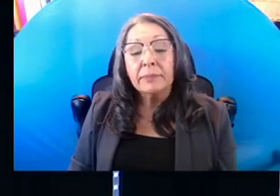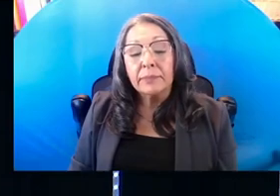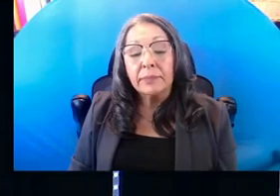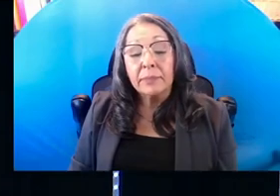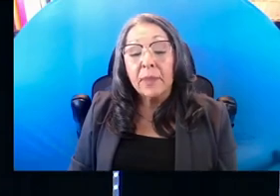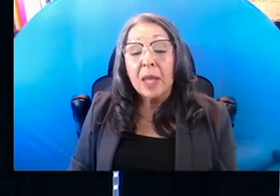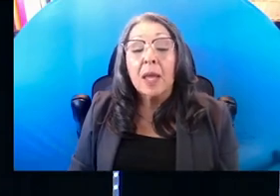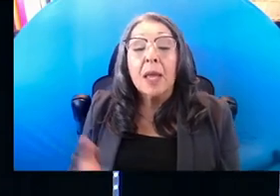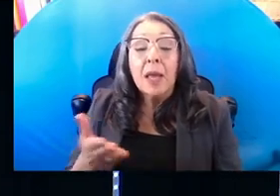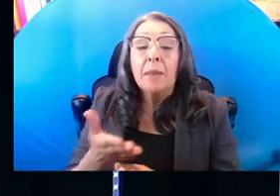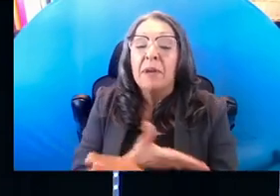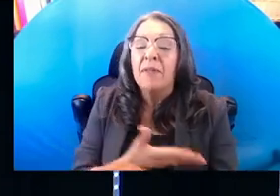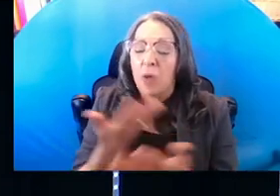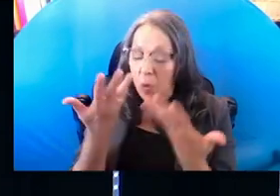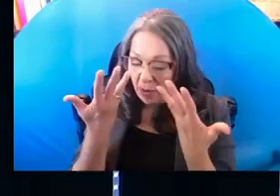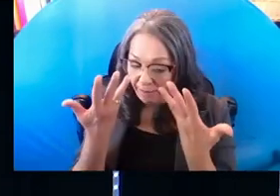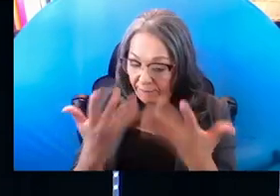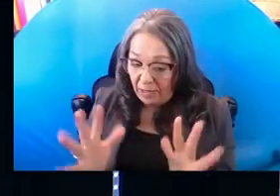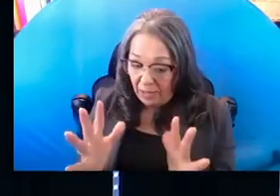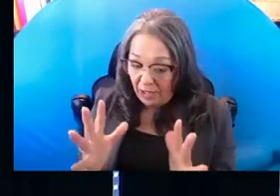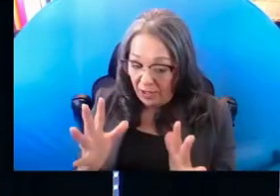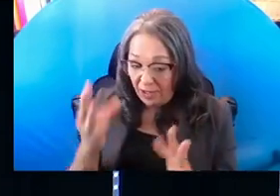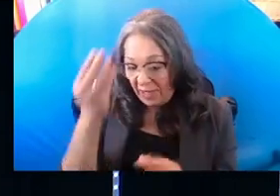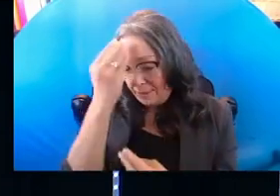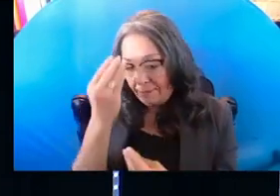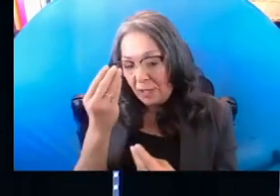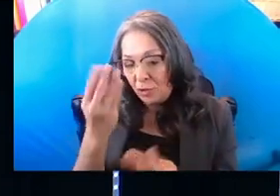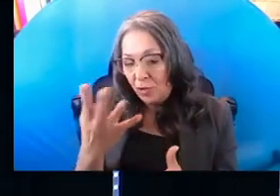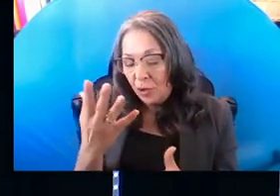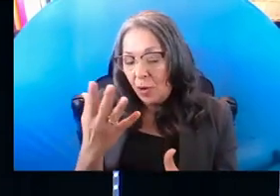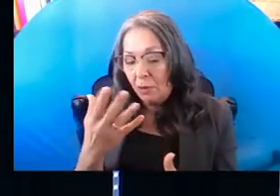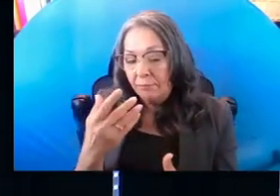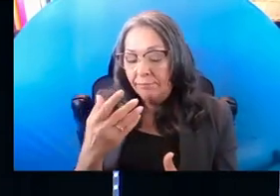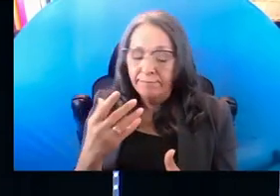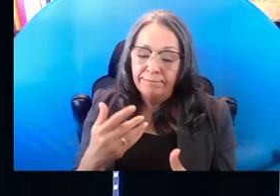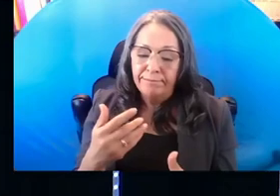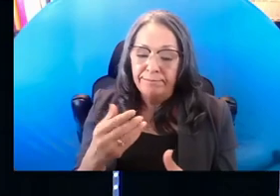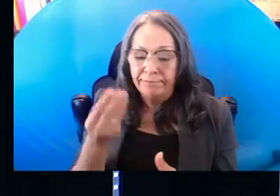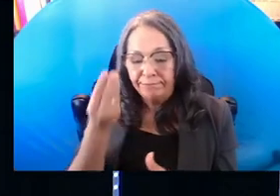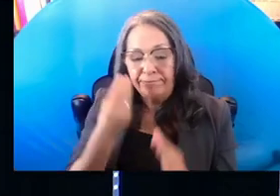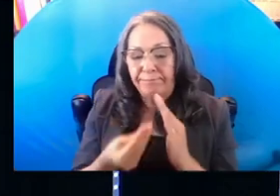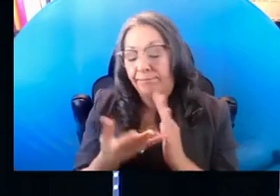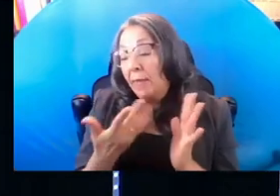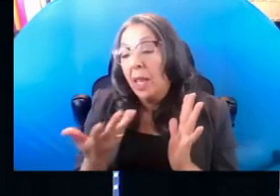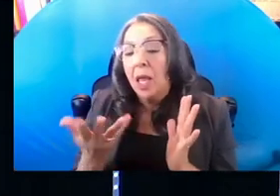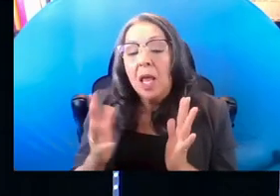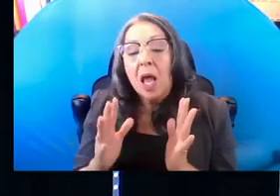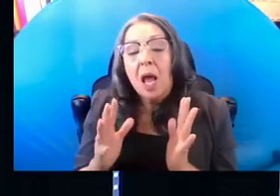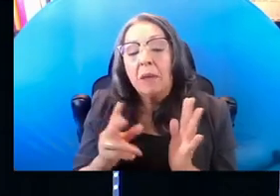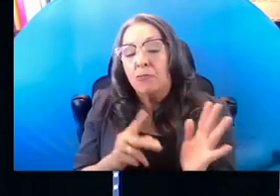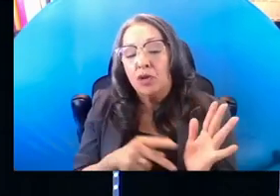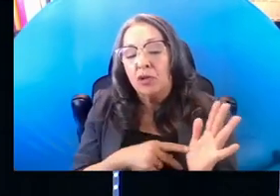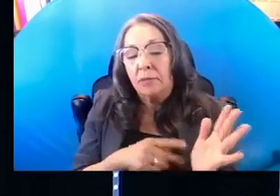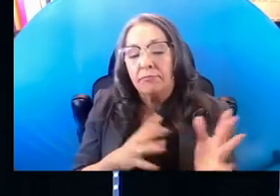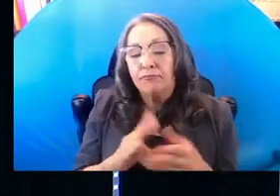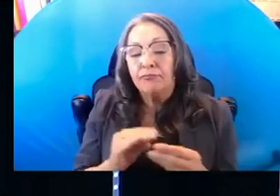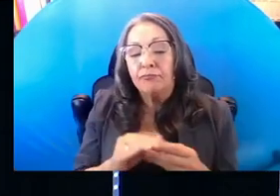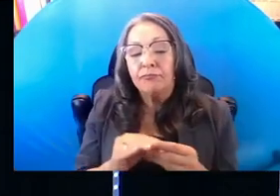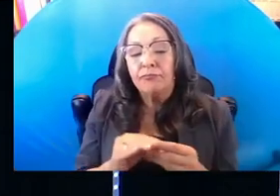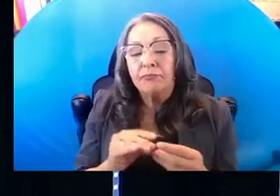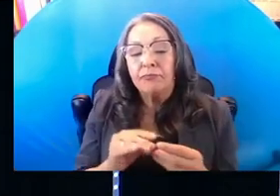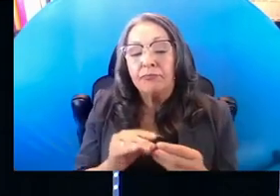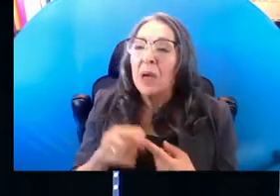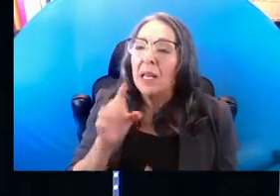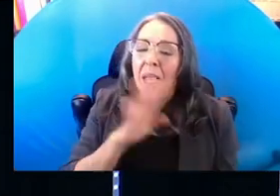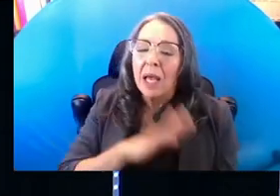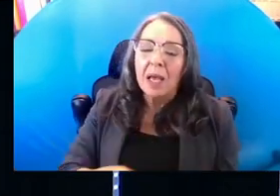So before we close, I just want to tell you just kind of something personal. Is when I was younger, I want to say about